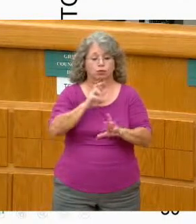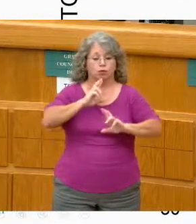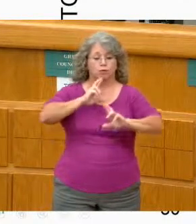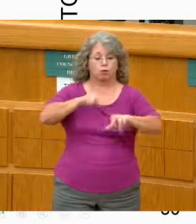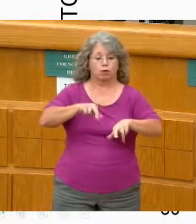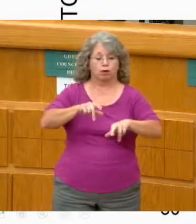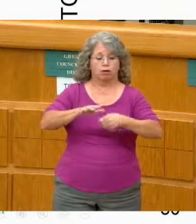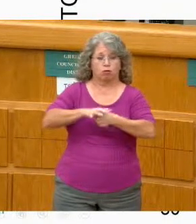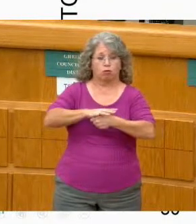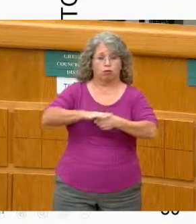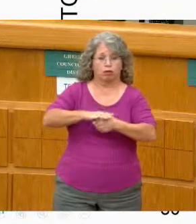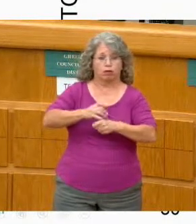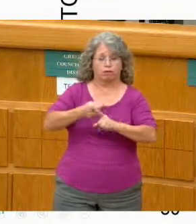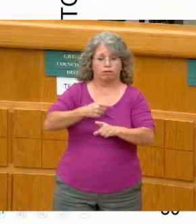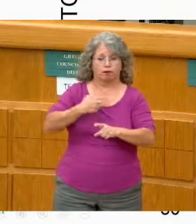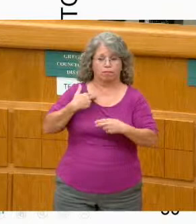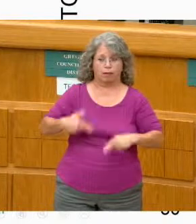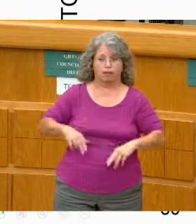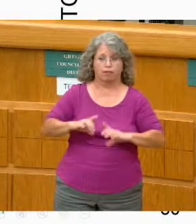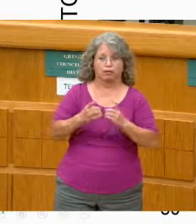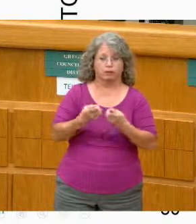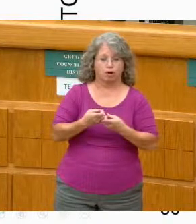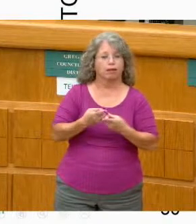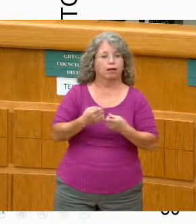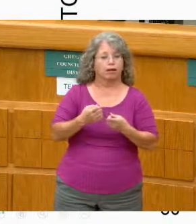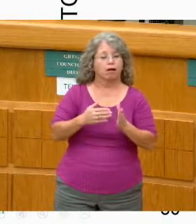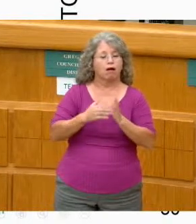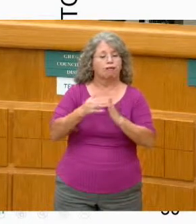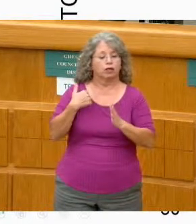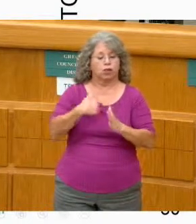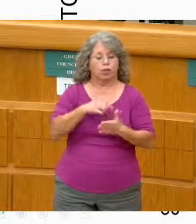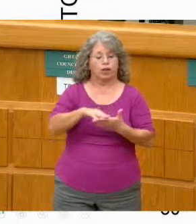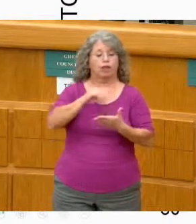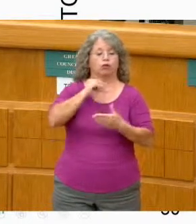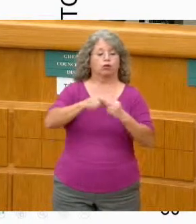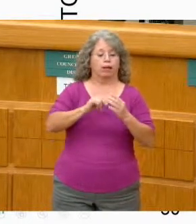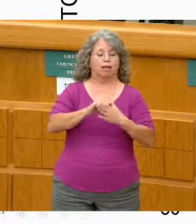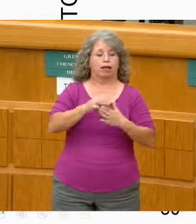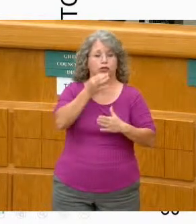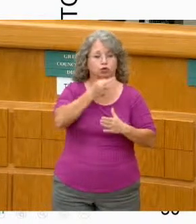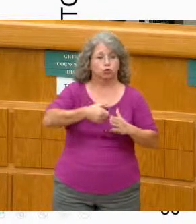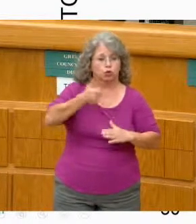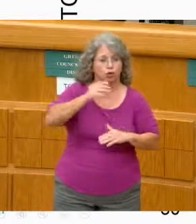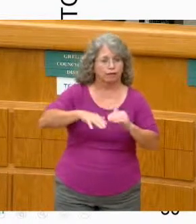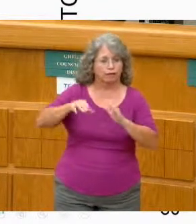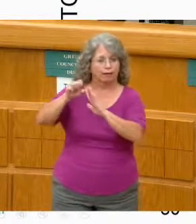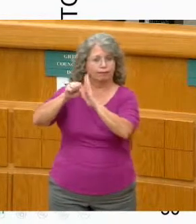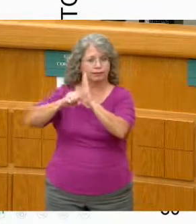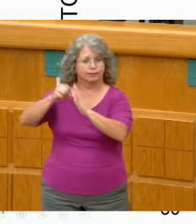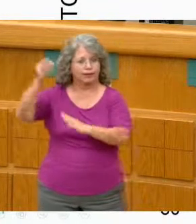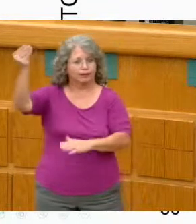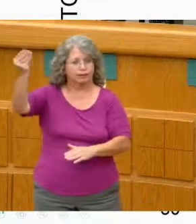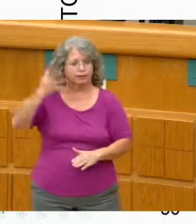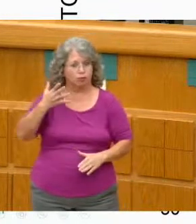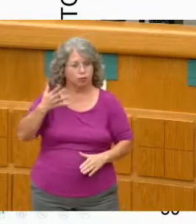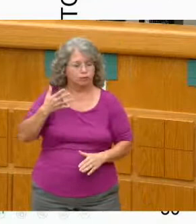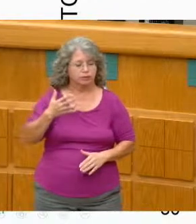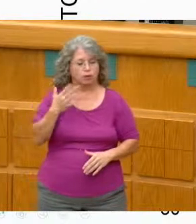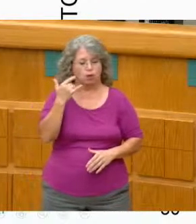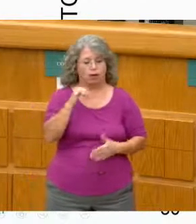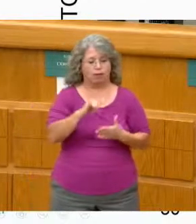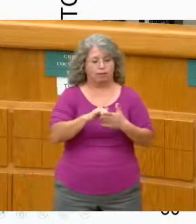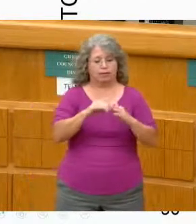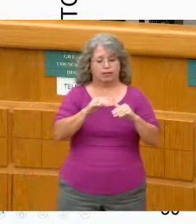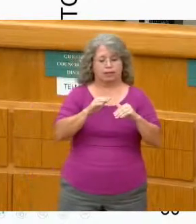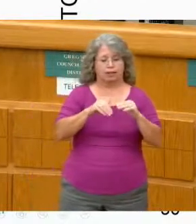given by the public health department here, where they find about them sooner. Now, the reason why this data point is less